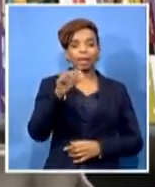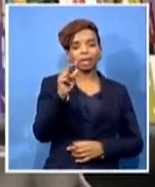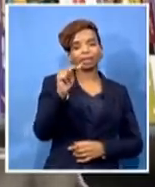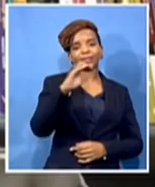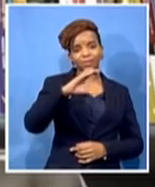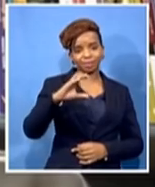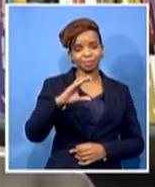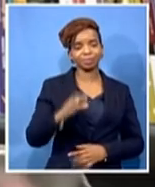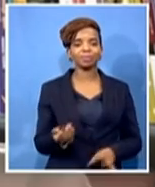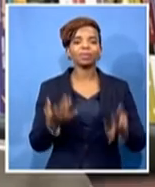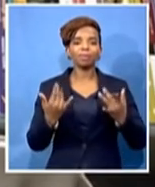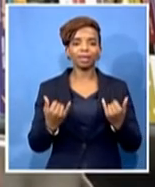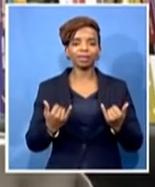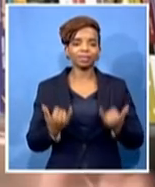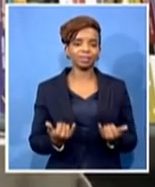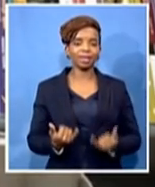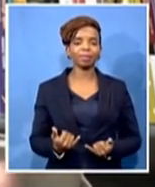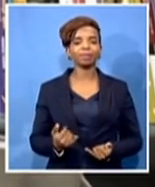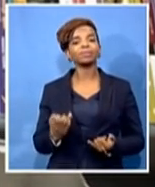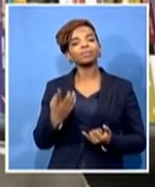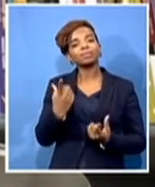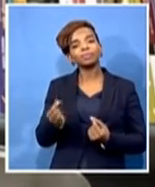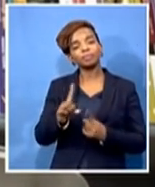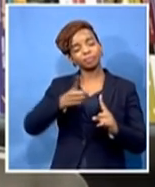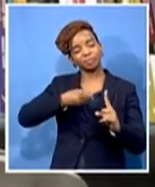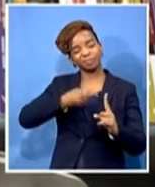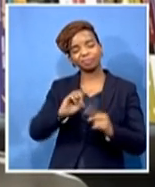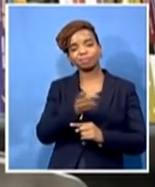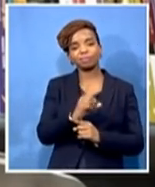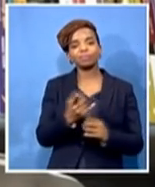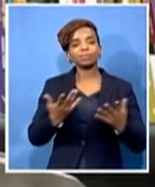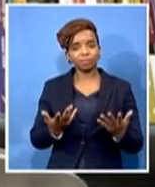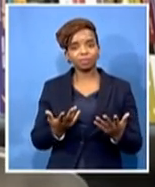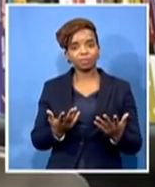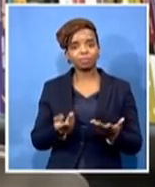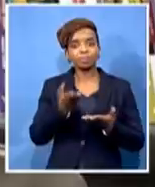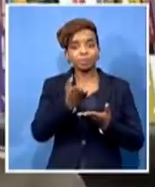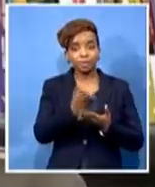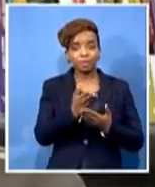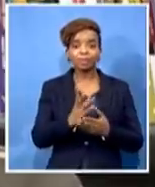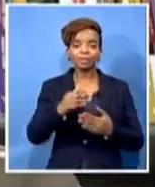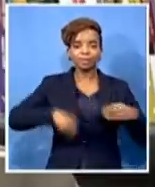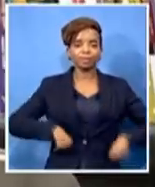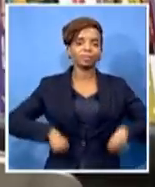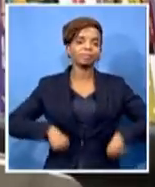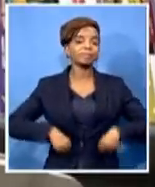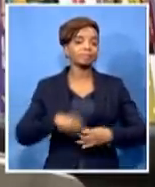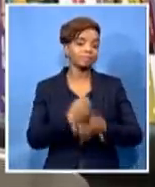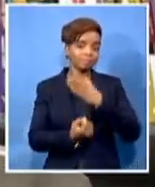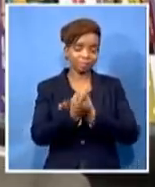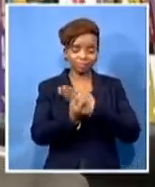my suspicion is that each time you have to talk about corruption in the NEC, there should be certain